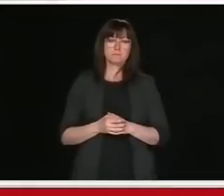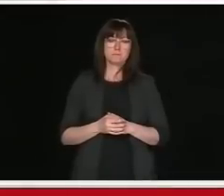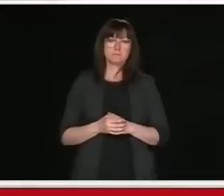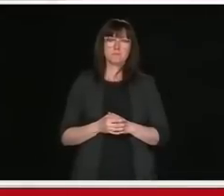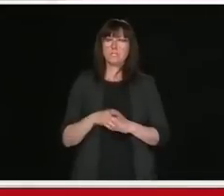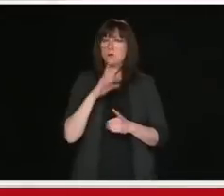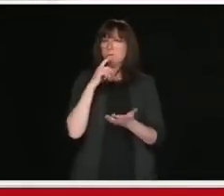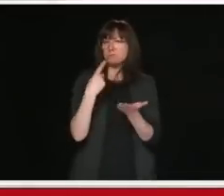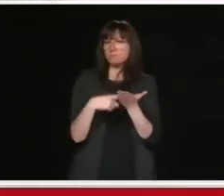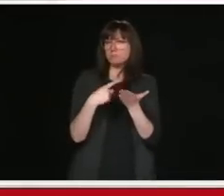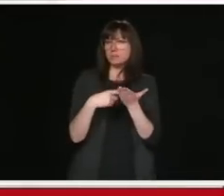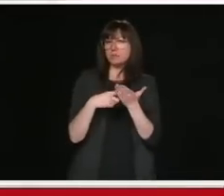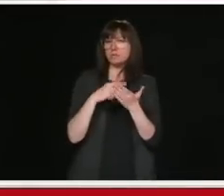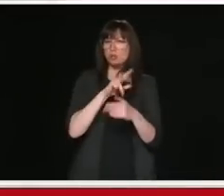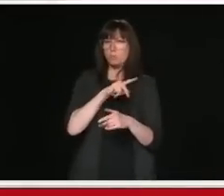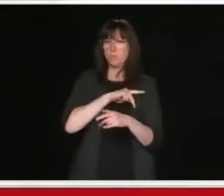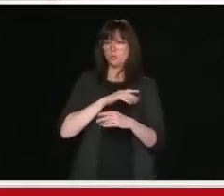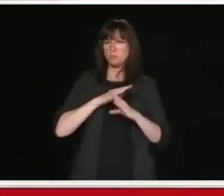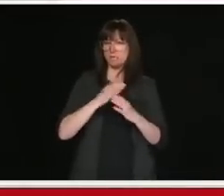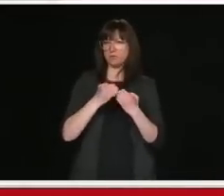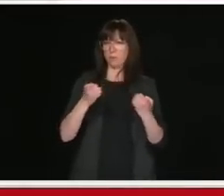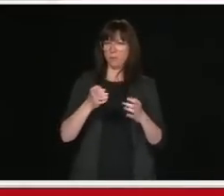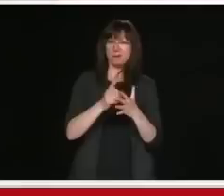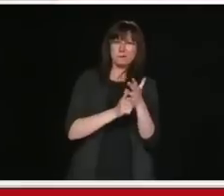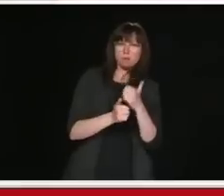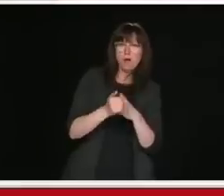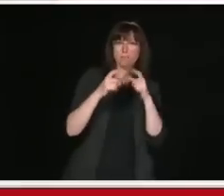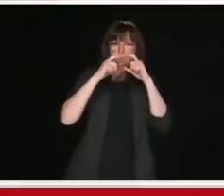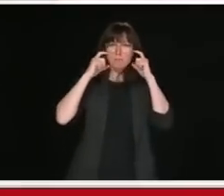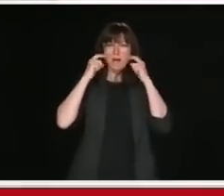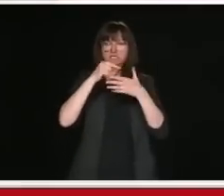hear all kinds of story about equipment being